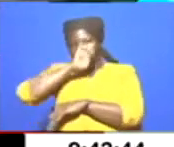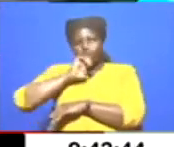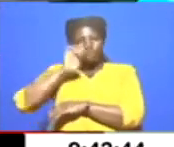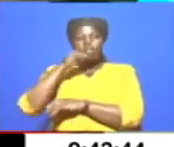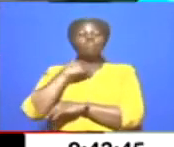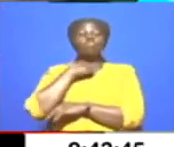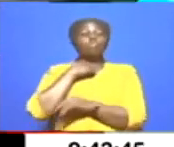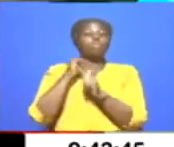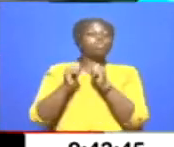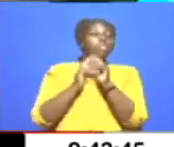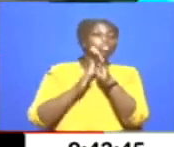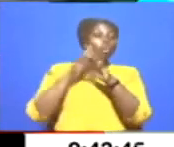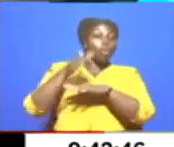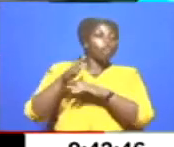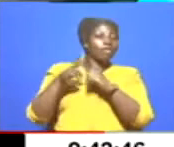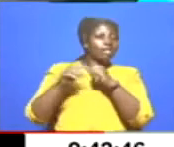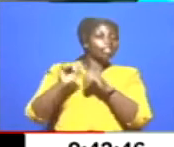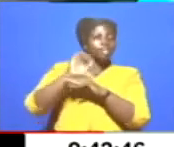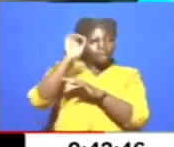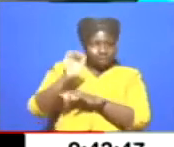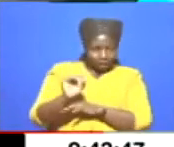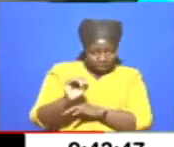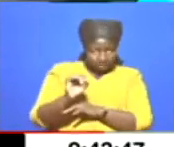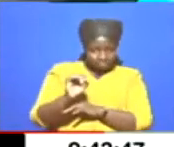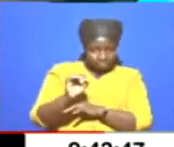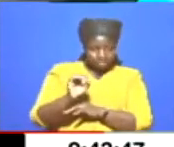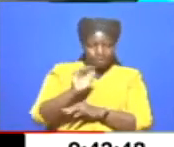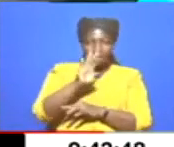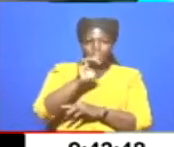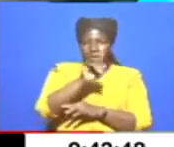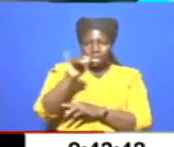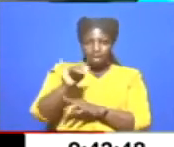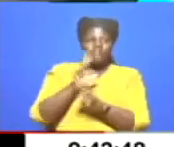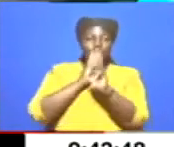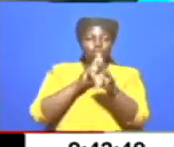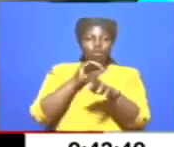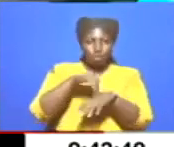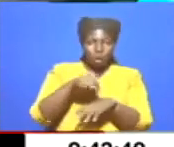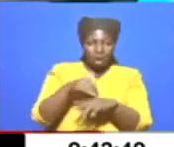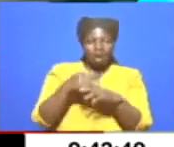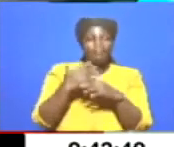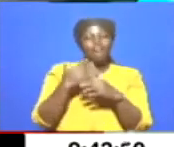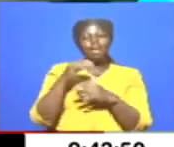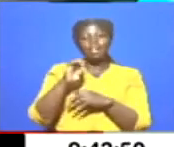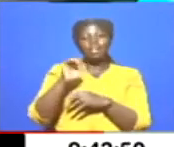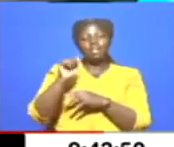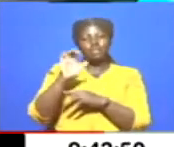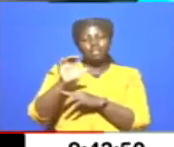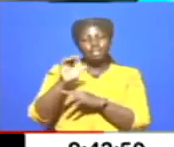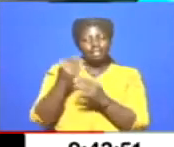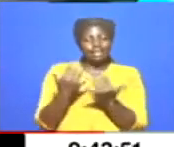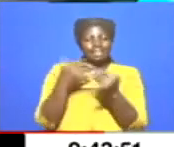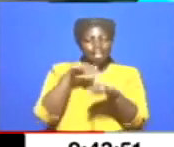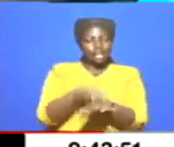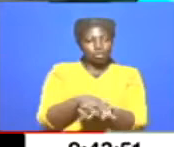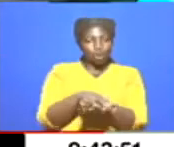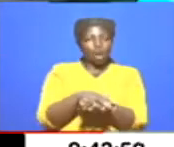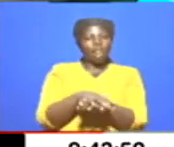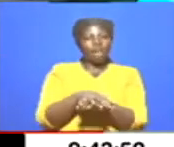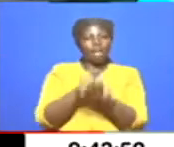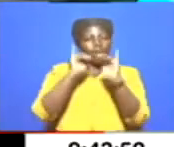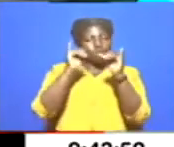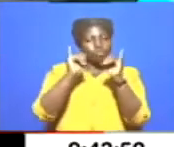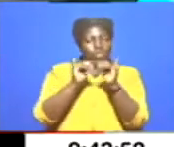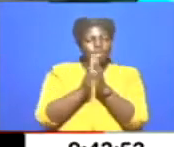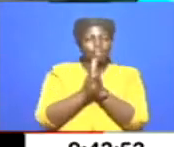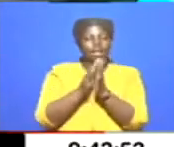over 70%. As Betty Kiptum reports on the addition of the EAC Integration, the elimination of